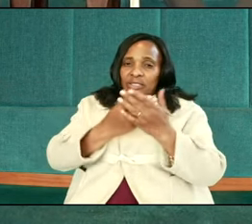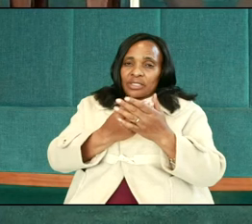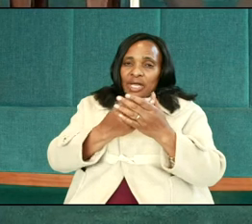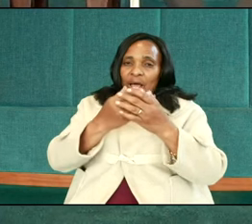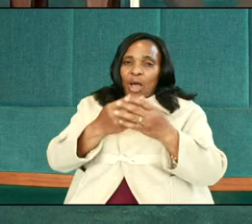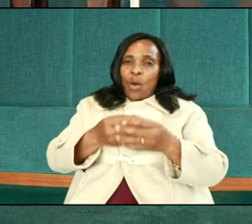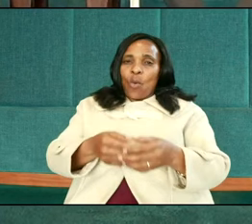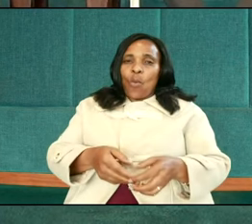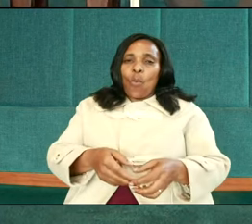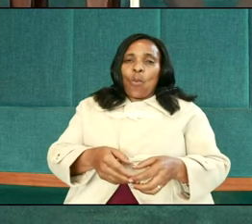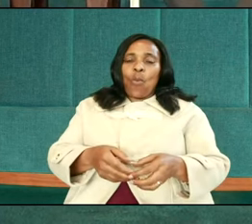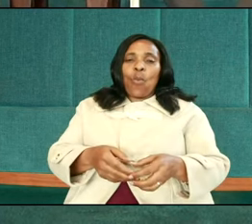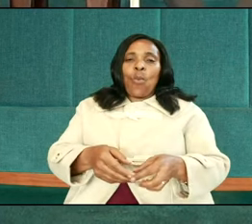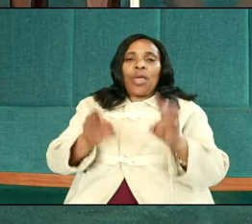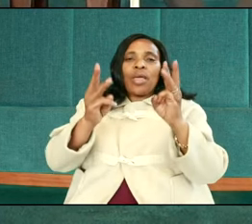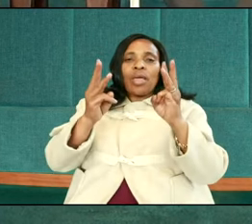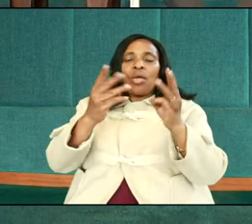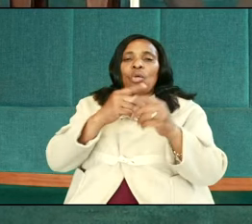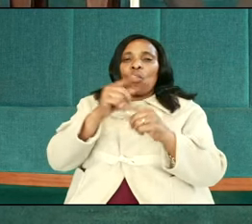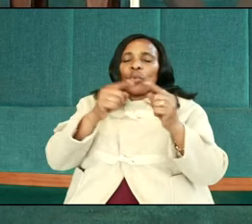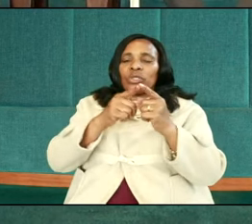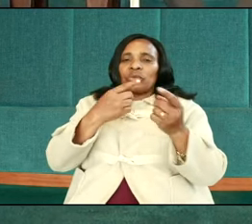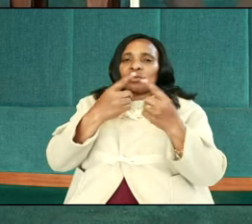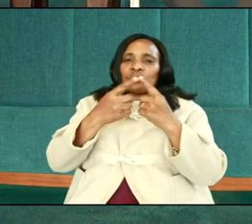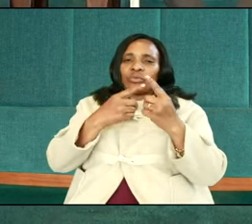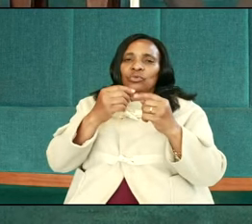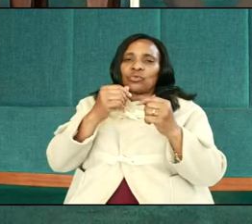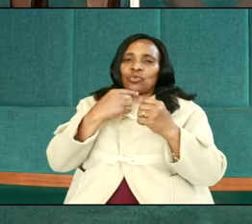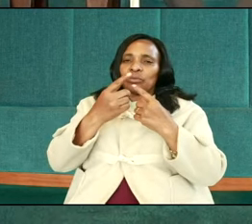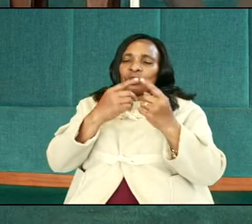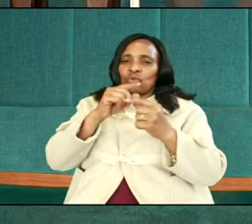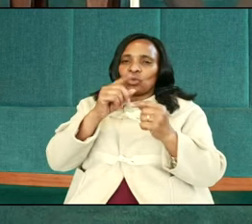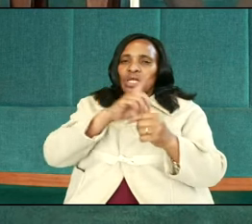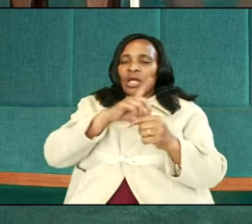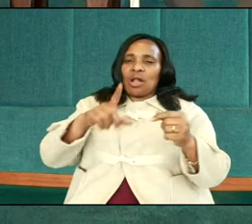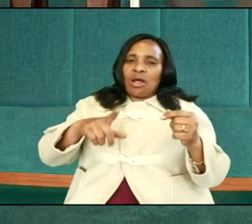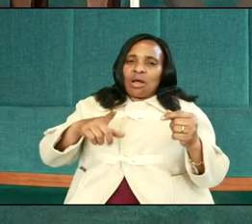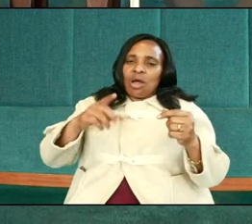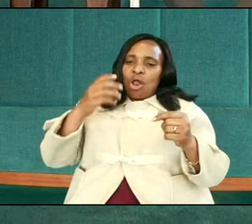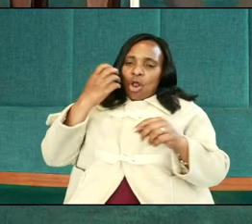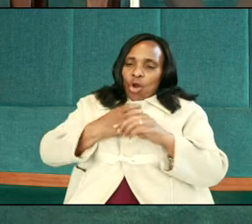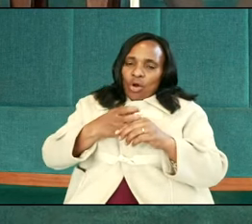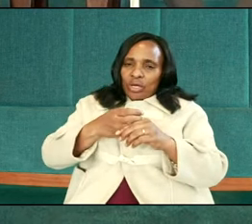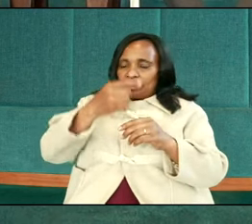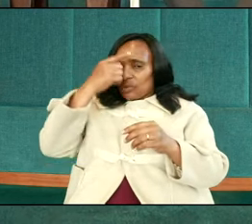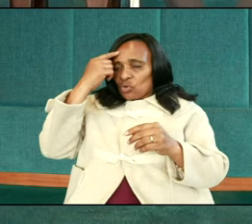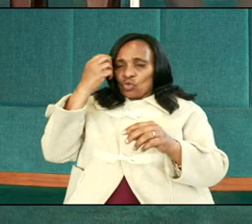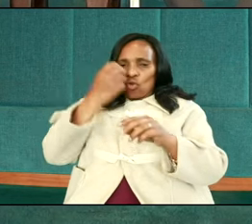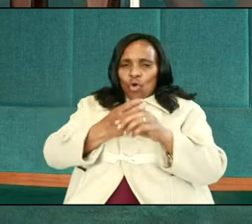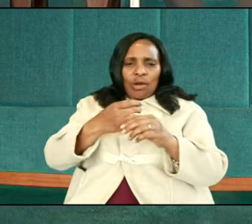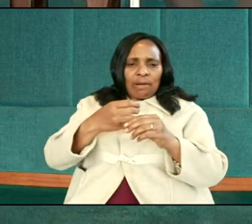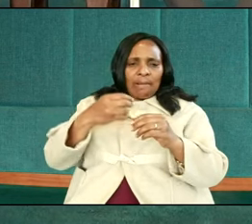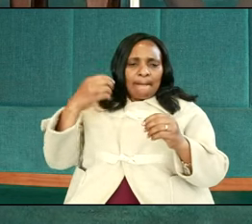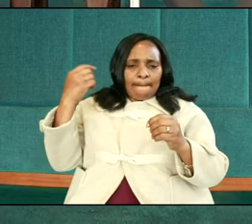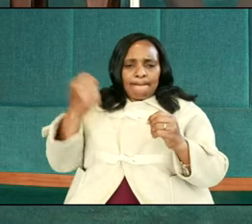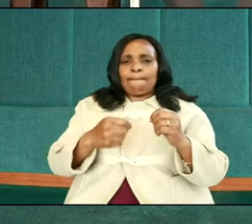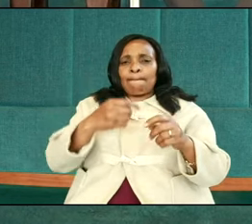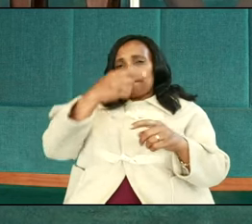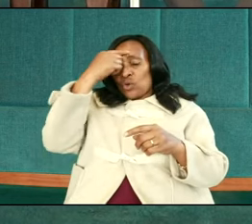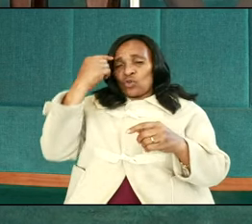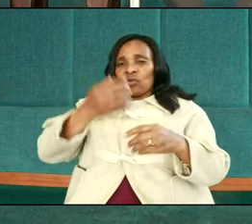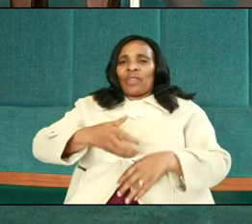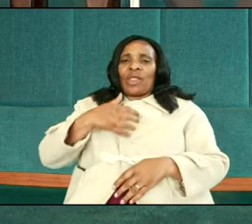point when he was told to speak to the rock and he decided to hit the rock because of anger. And he didn't make it